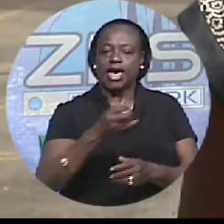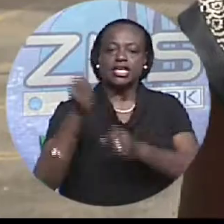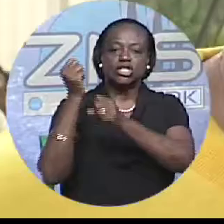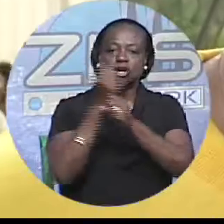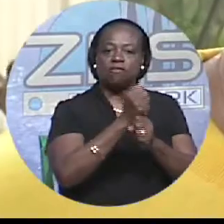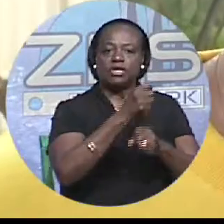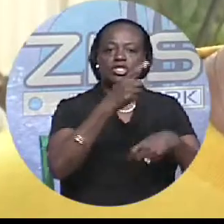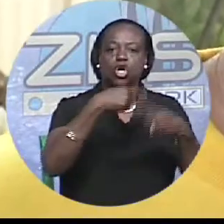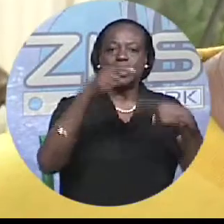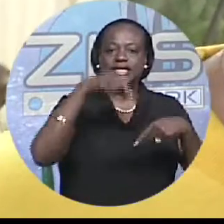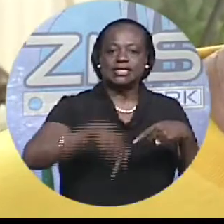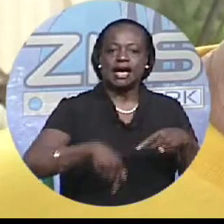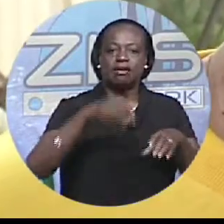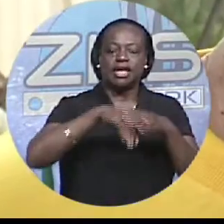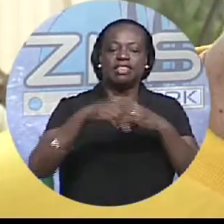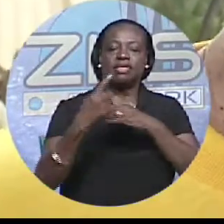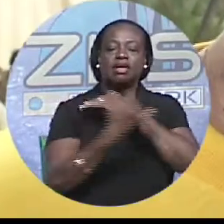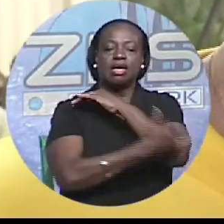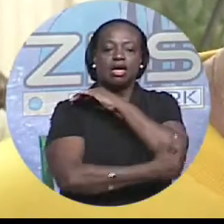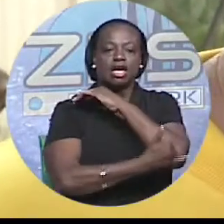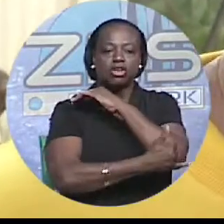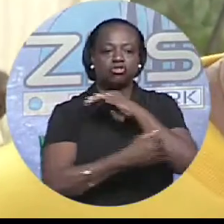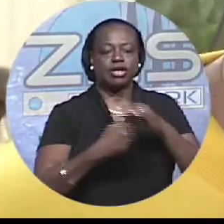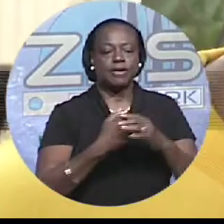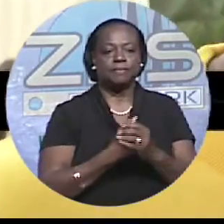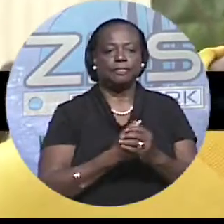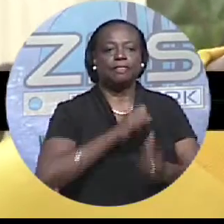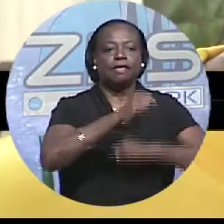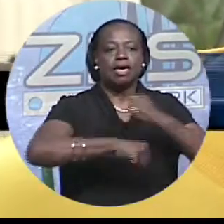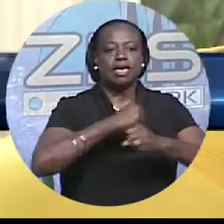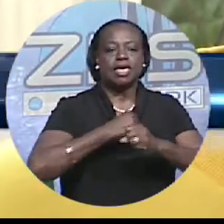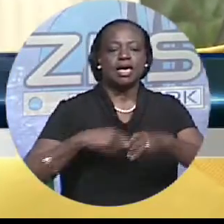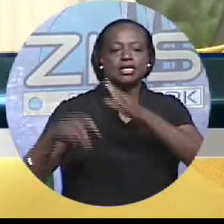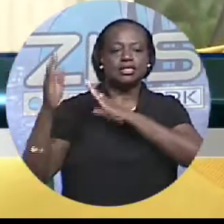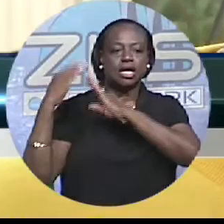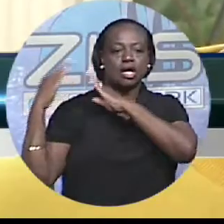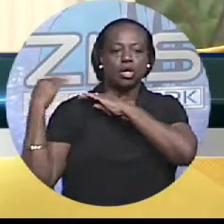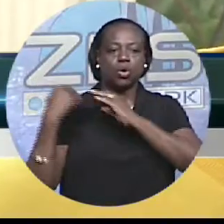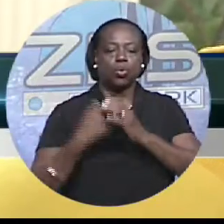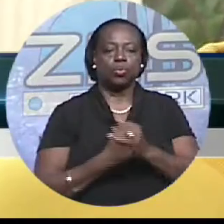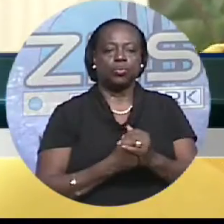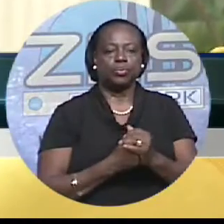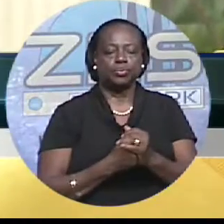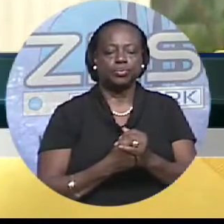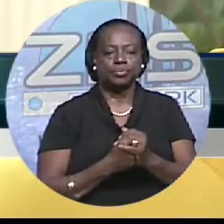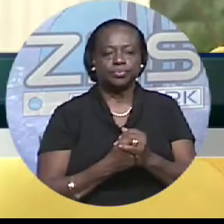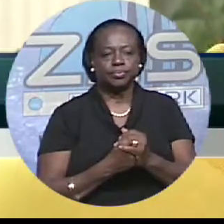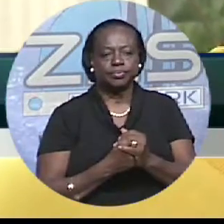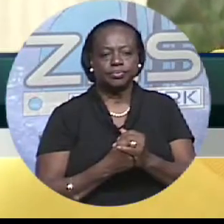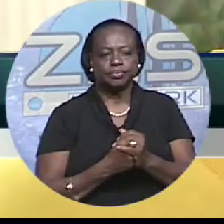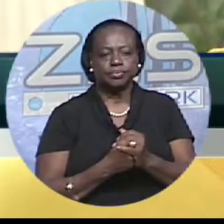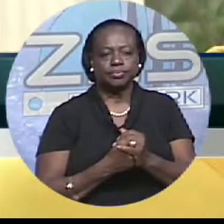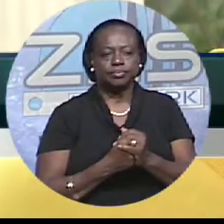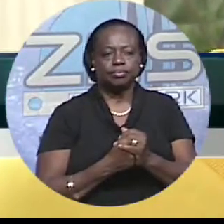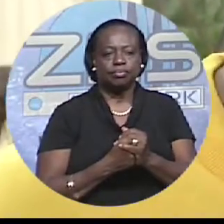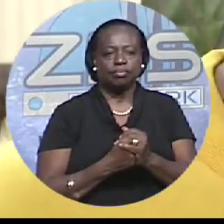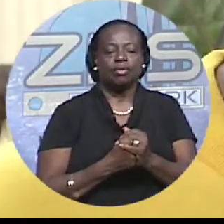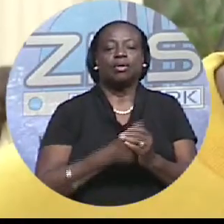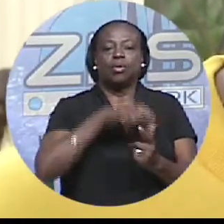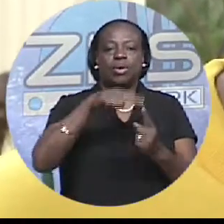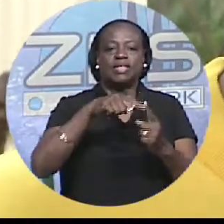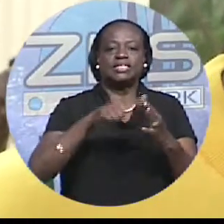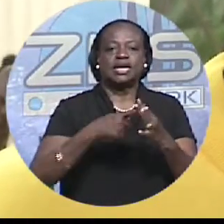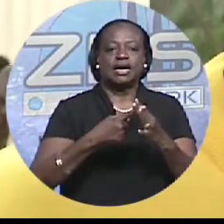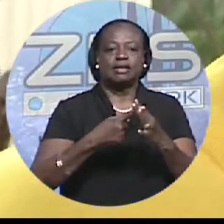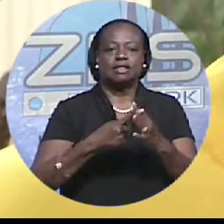the country. The Bahamas Softball Federation made a mistake years ago when they gave permission these people to have the softball development program.